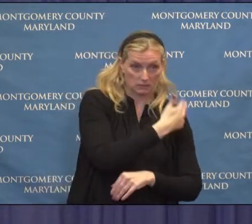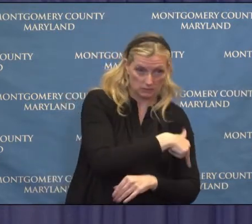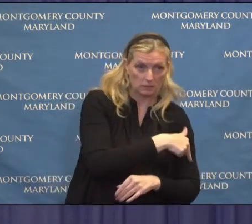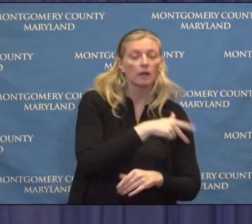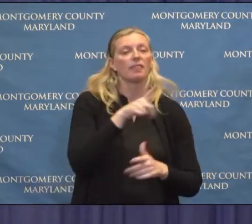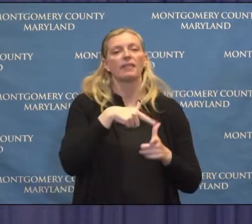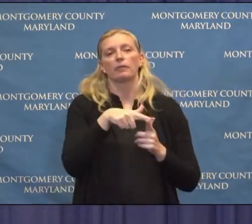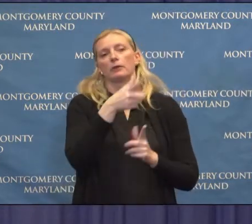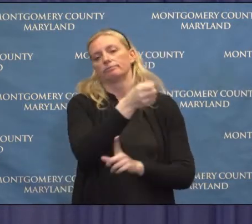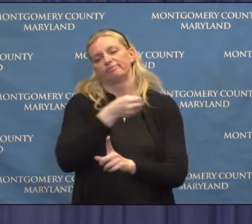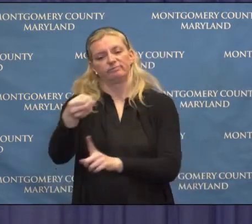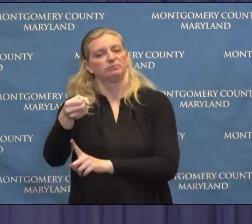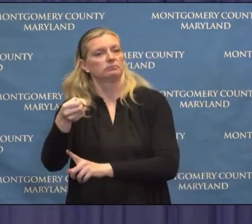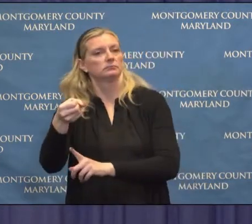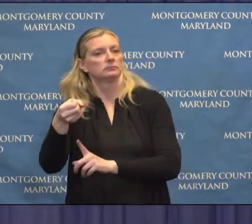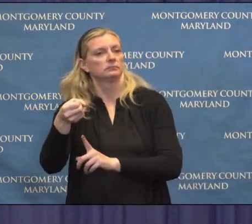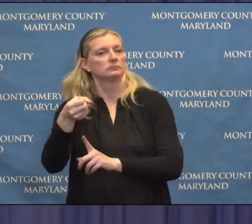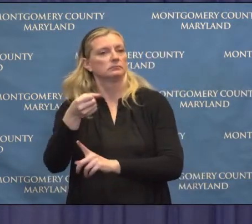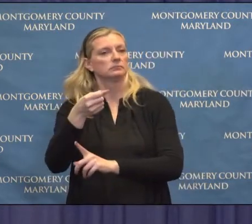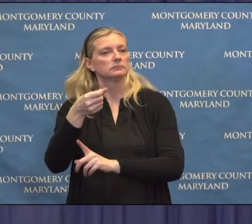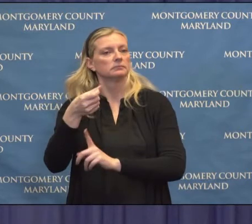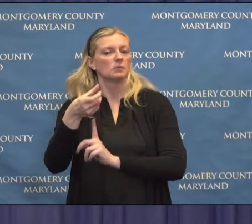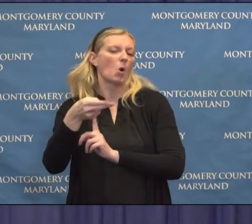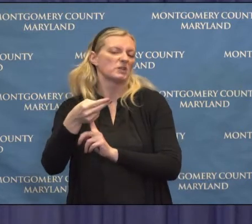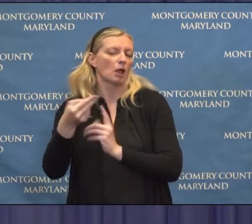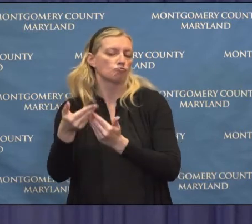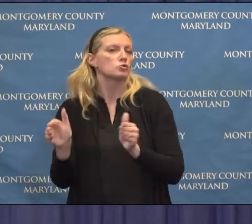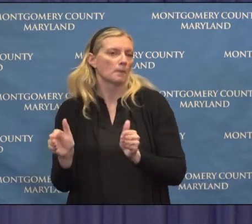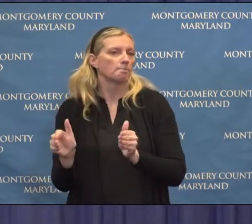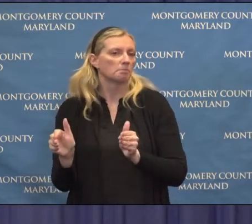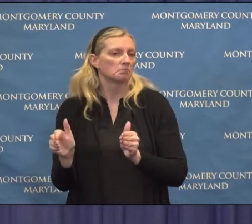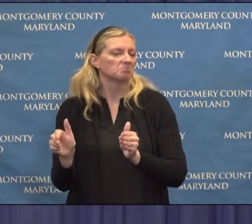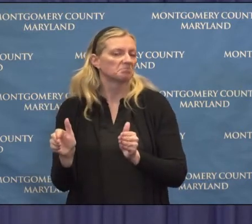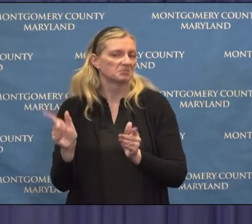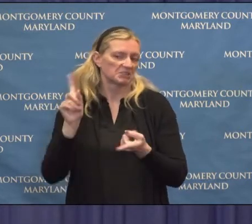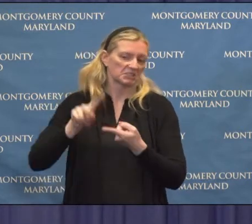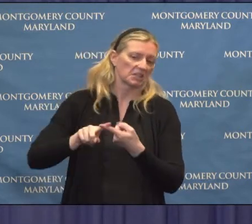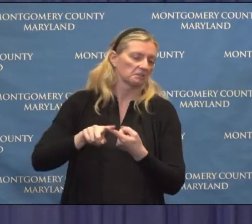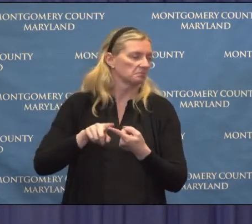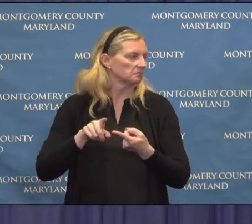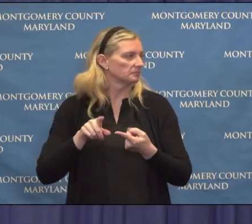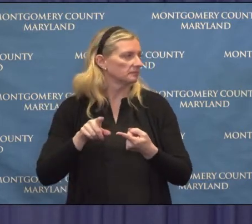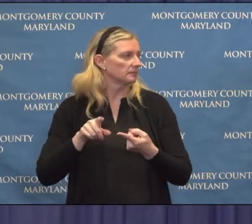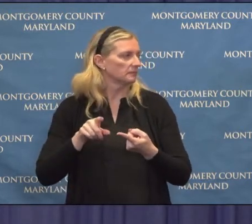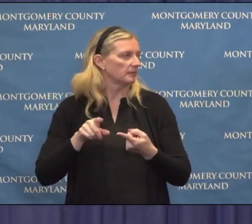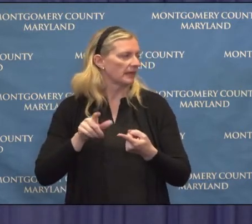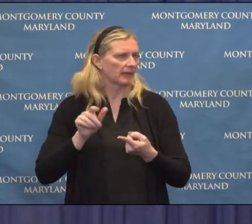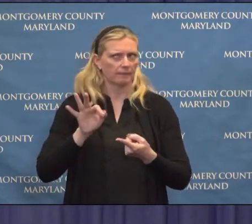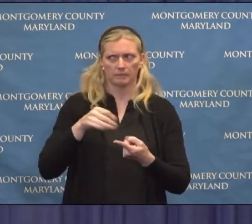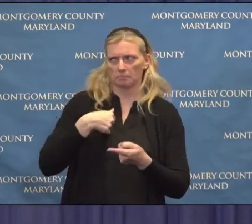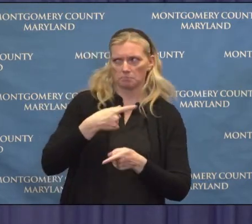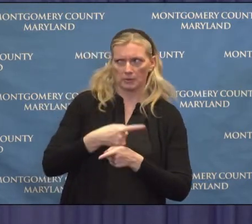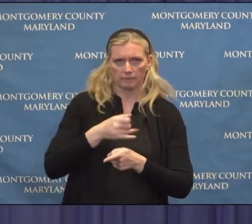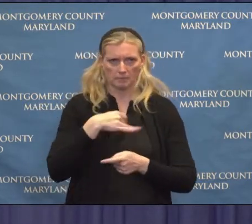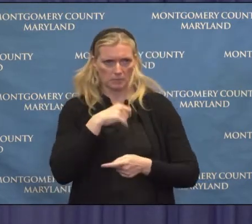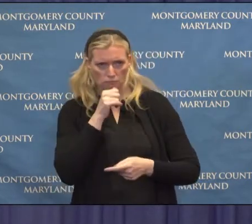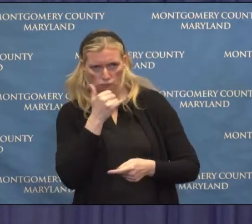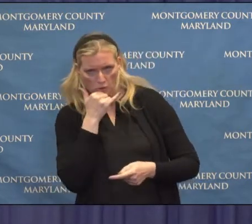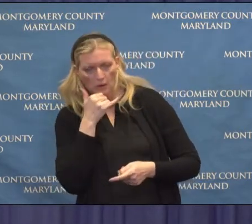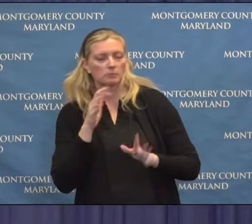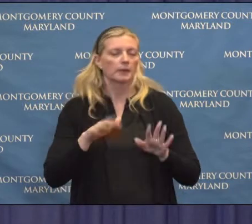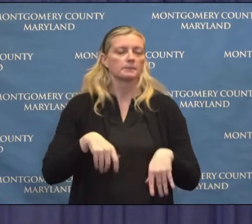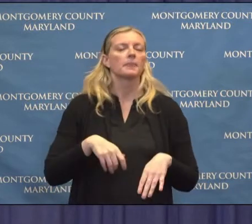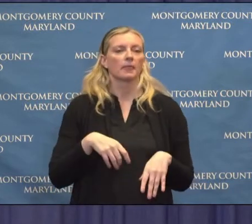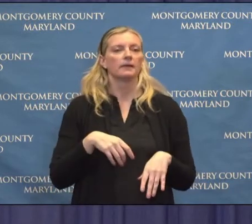hotel room recovering, if I'm saying that right, and Travis, you can correct me if I'm wrong, but we're trying to make sure that we can